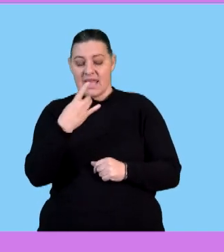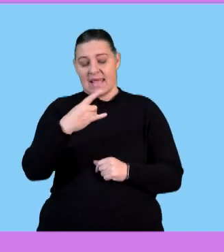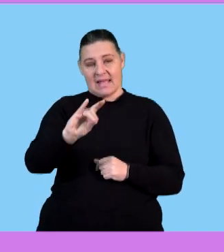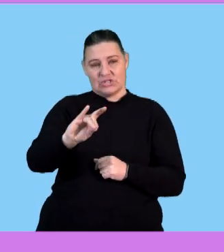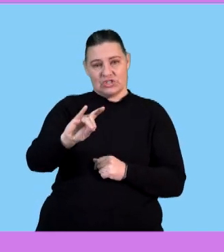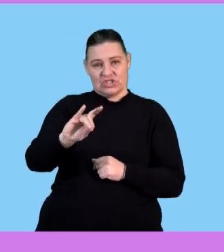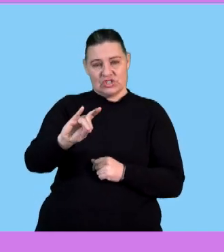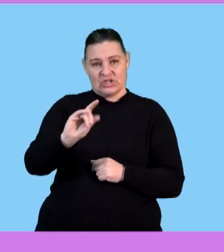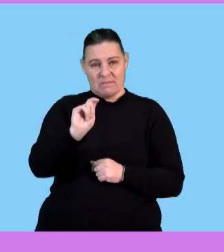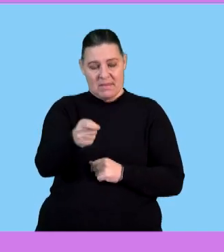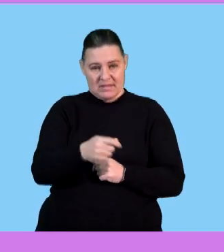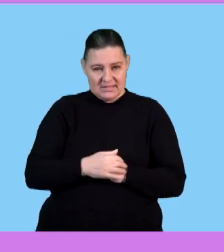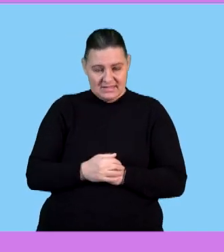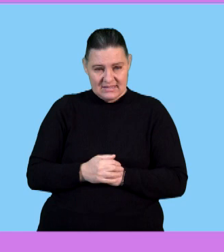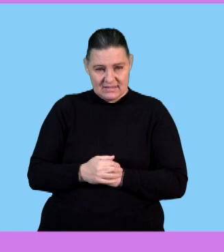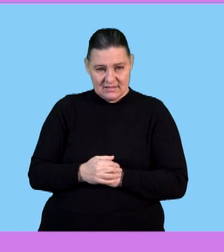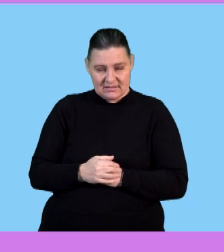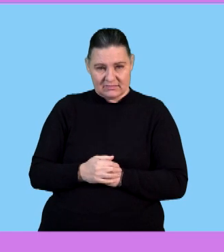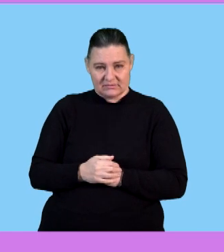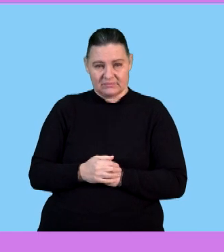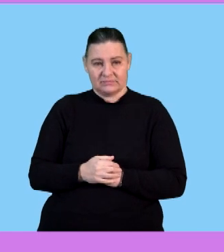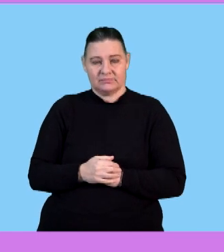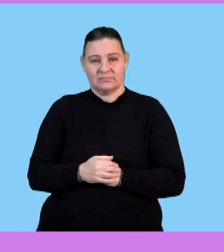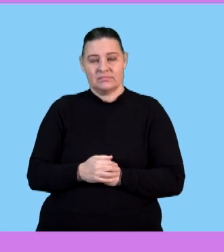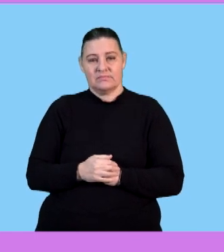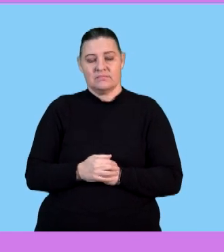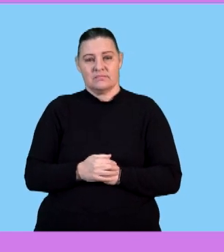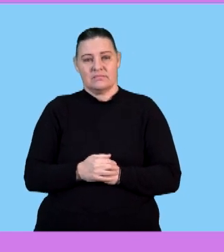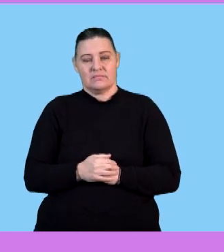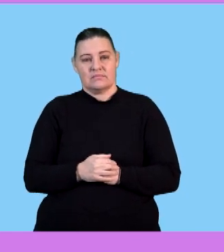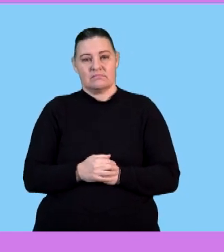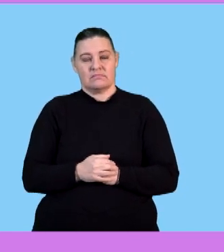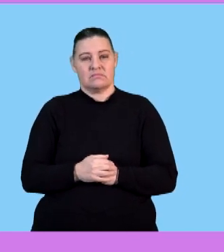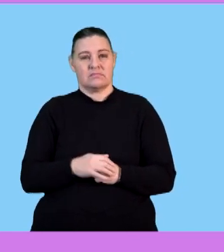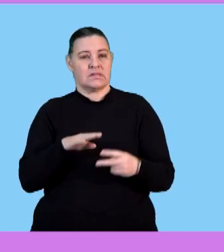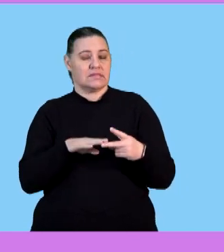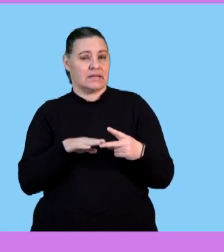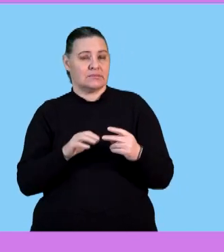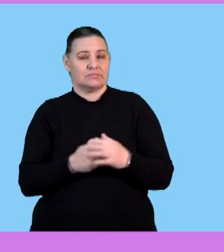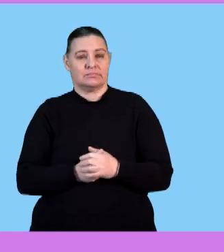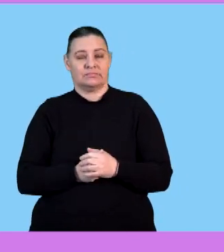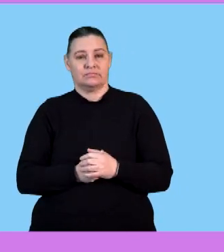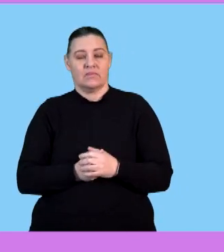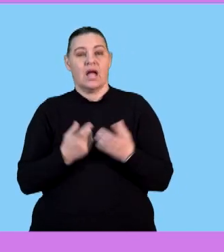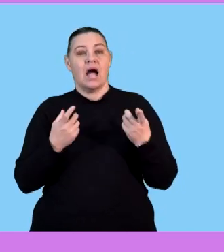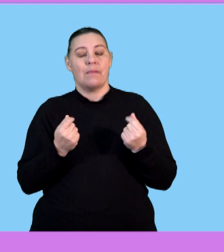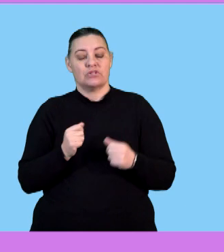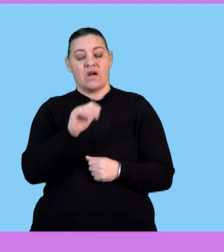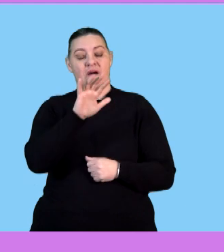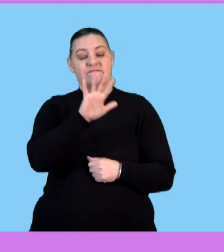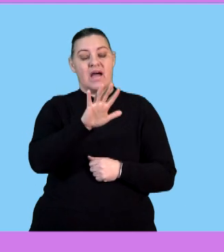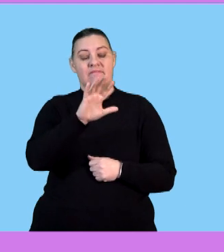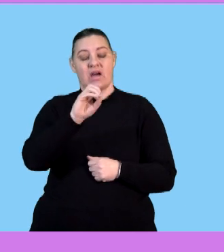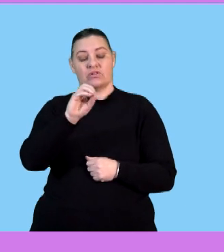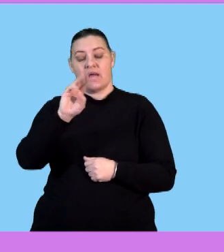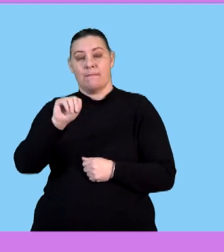payment. There we go. She paid in cash. Right, the next one. How much does 500 mils